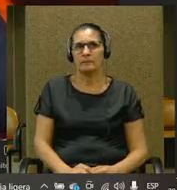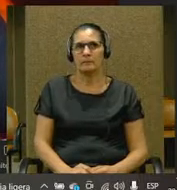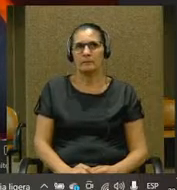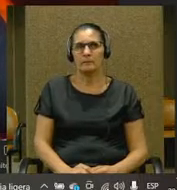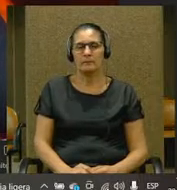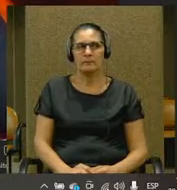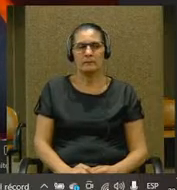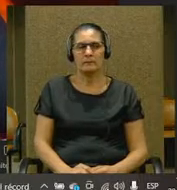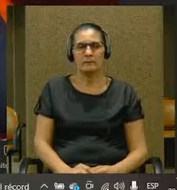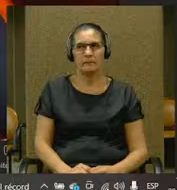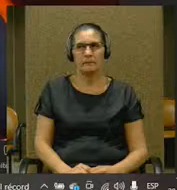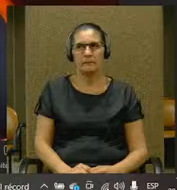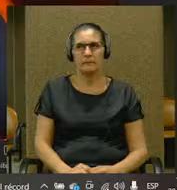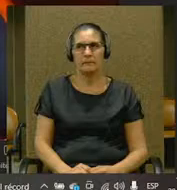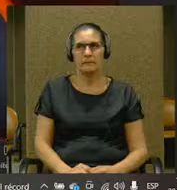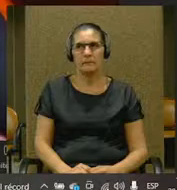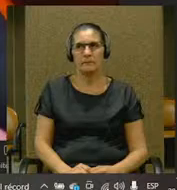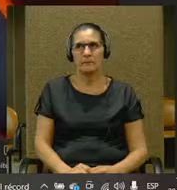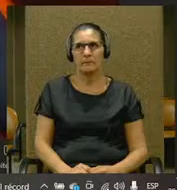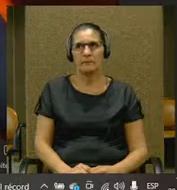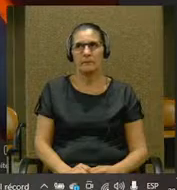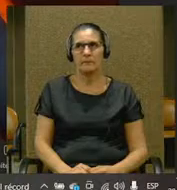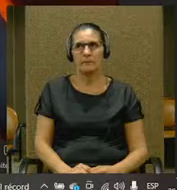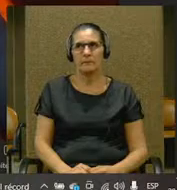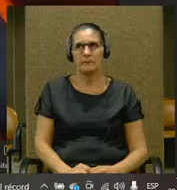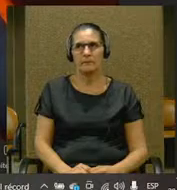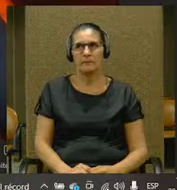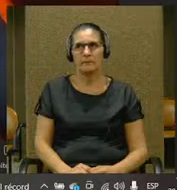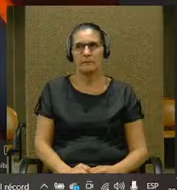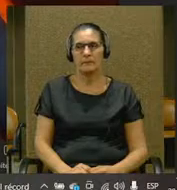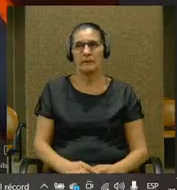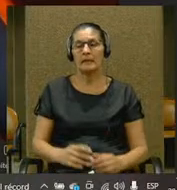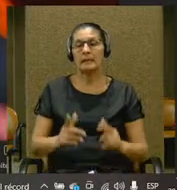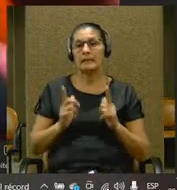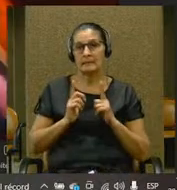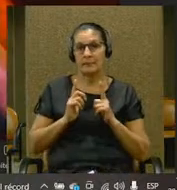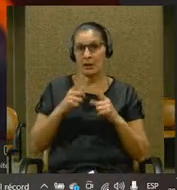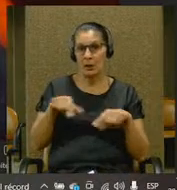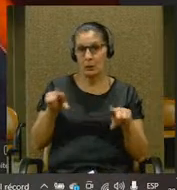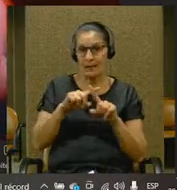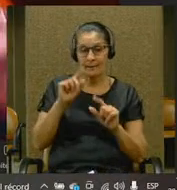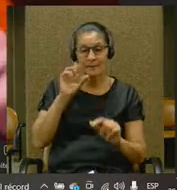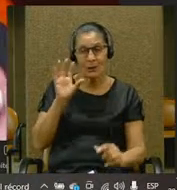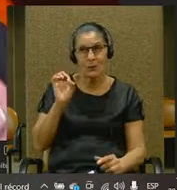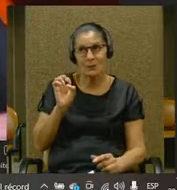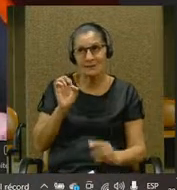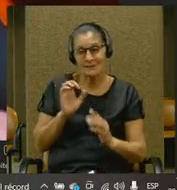It's kind of odd. Assuming that you can hear me now. Okay.